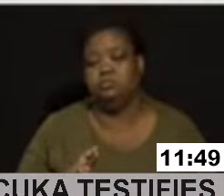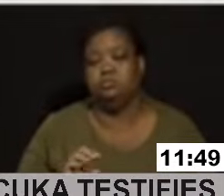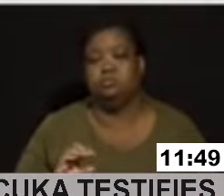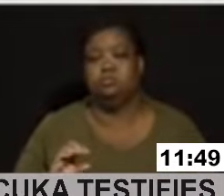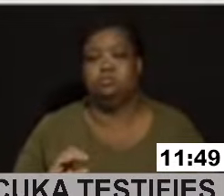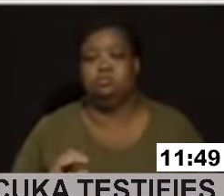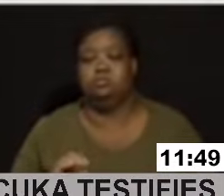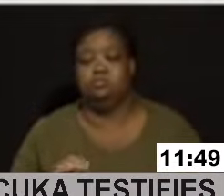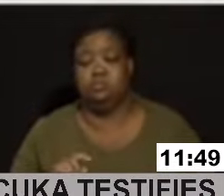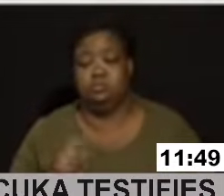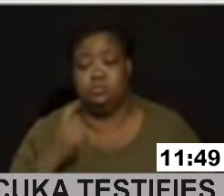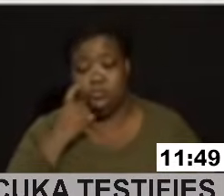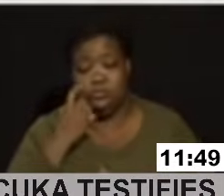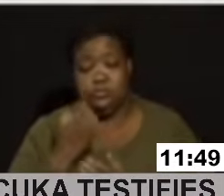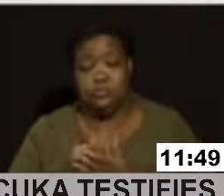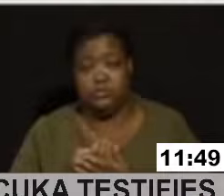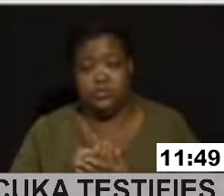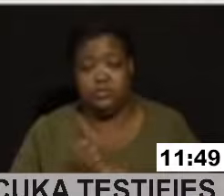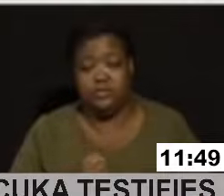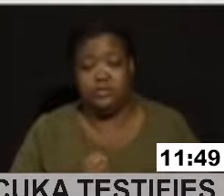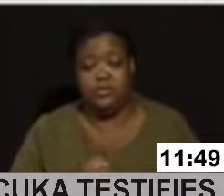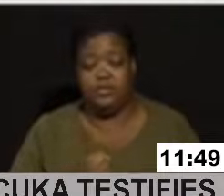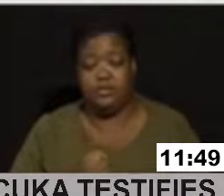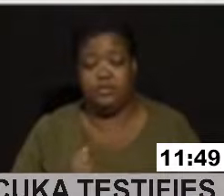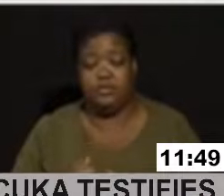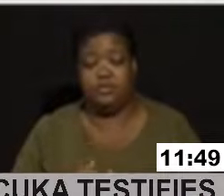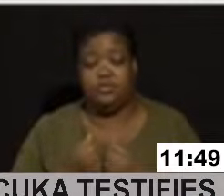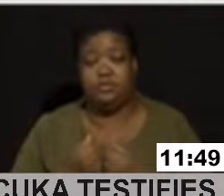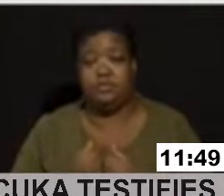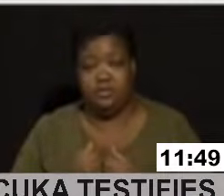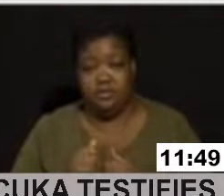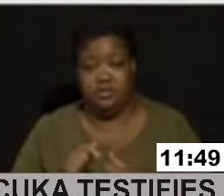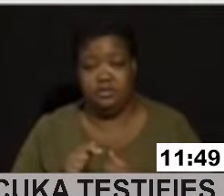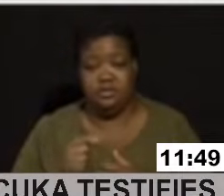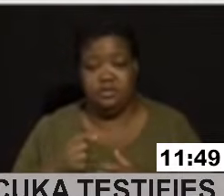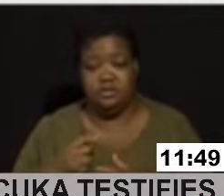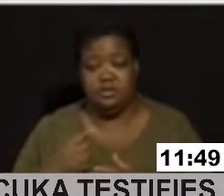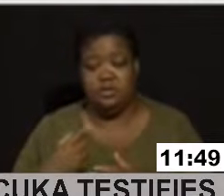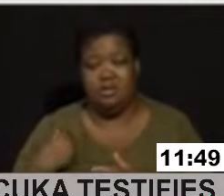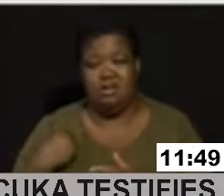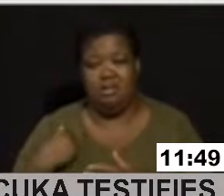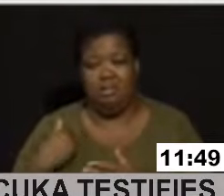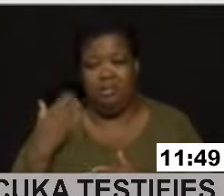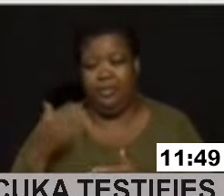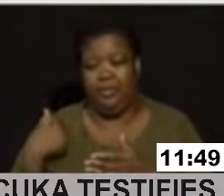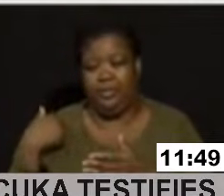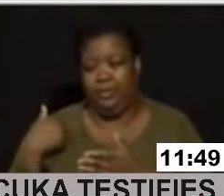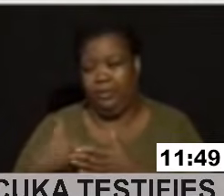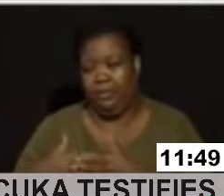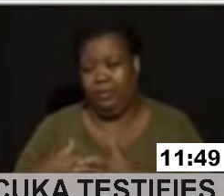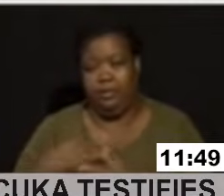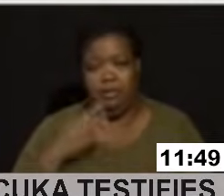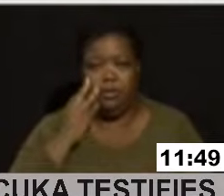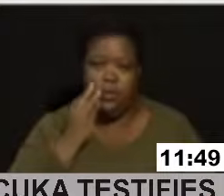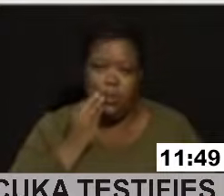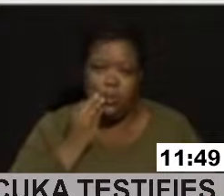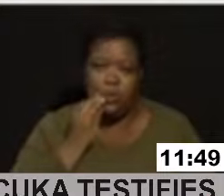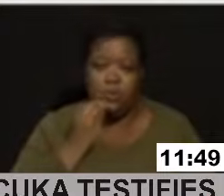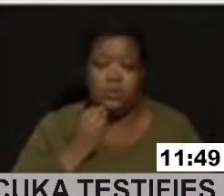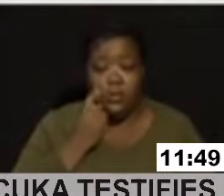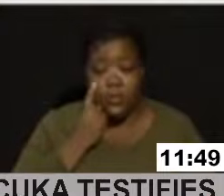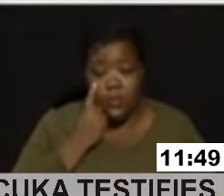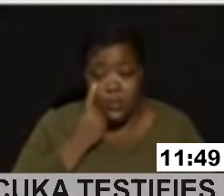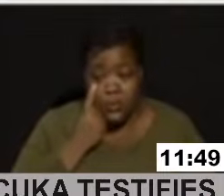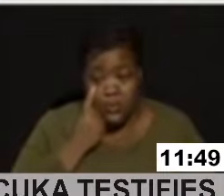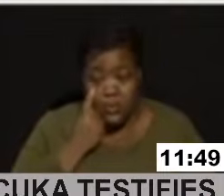presented particular evidential and operational challenges. They were decades old, relied heavily on witnesses